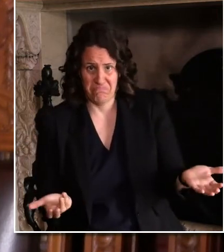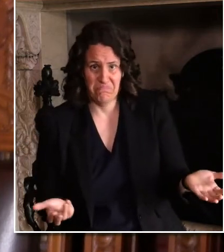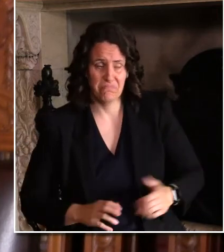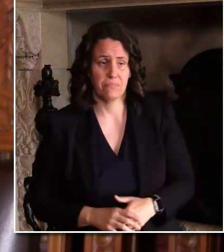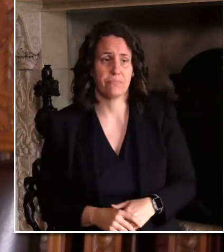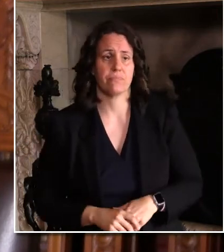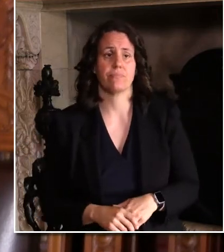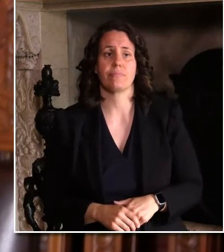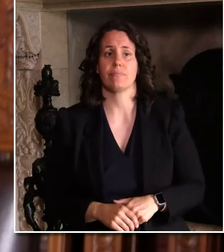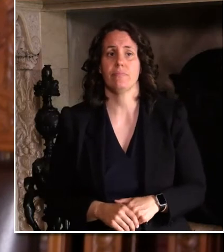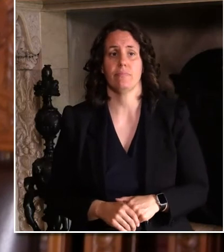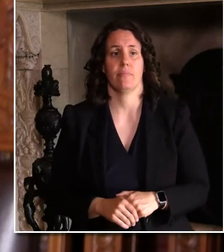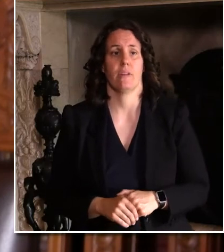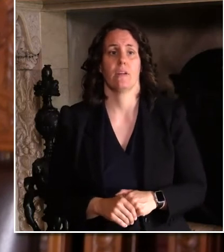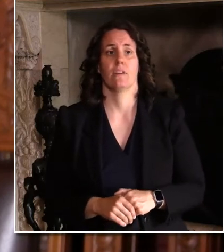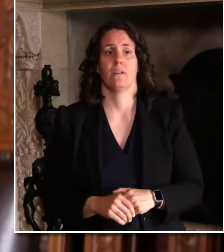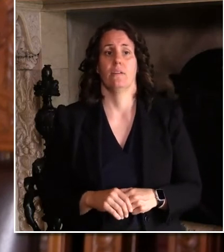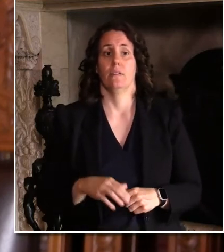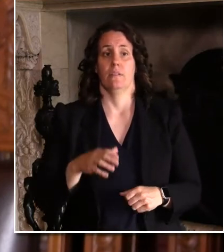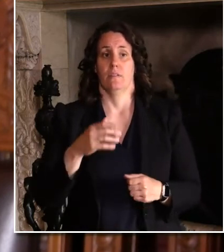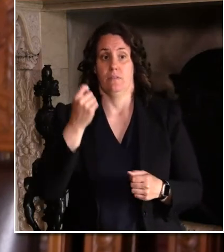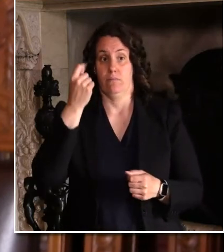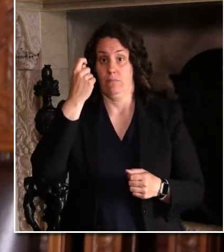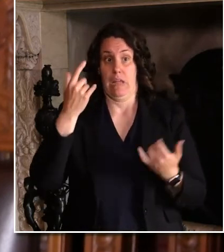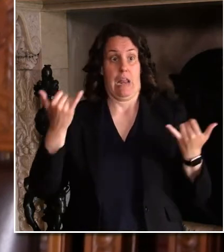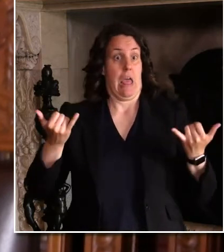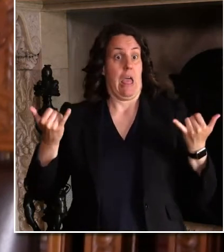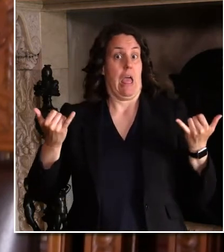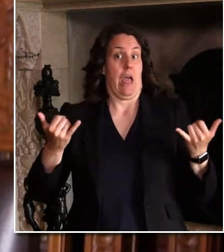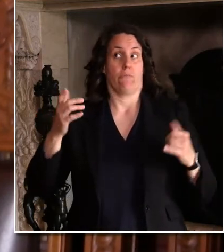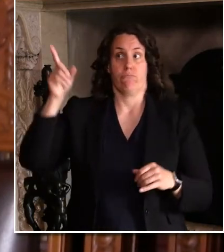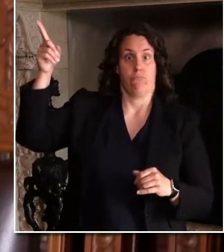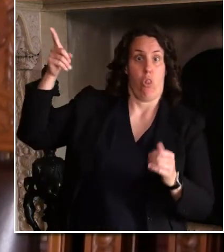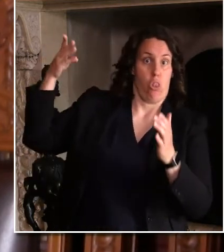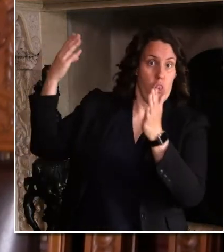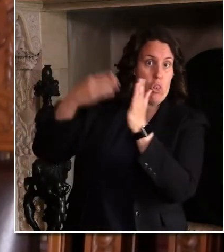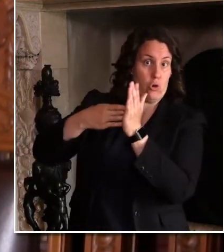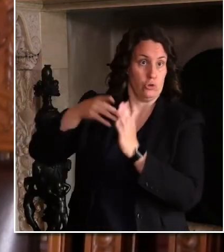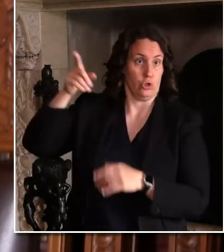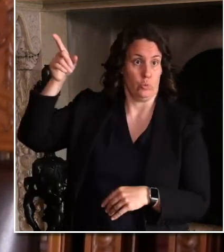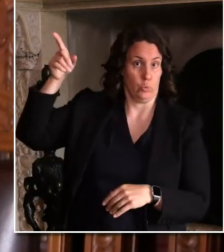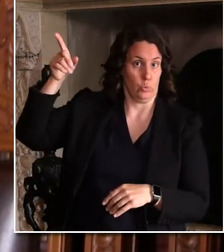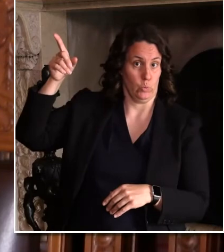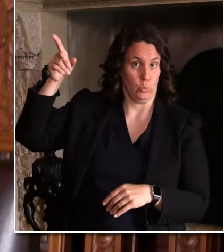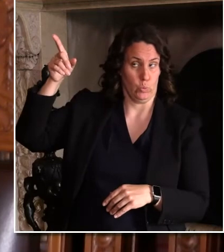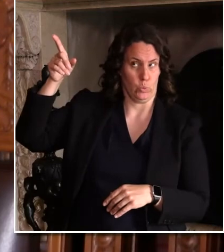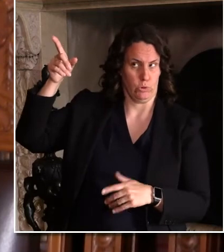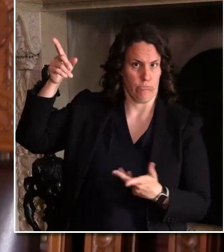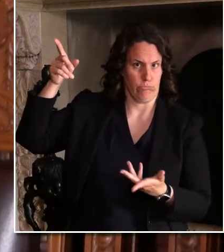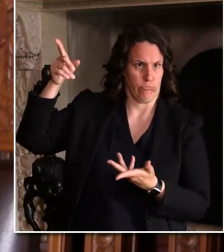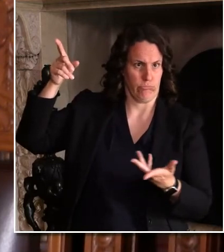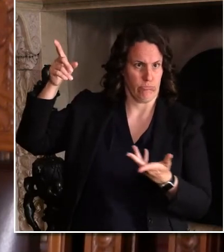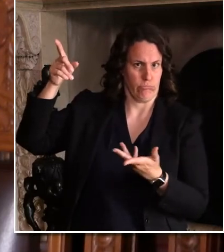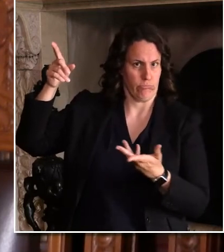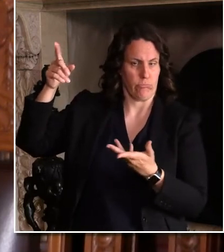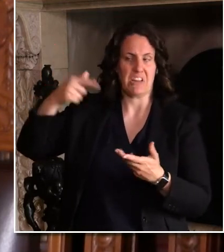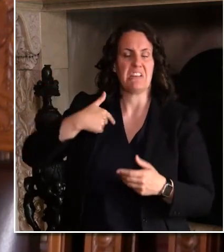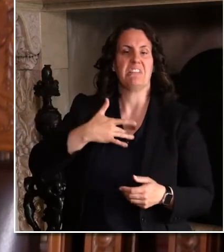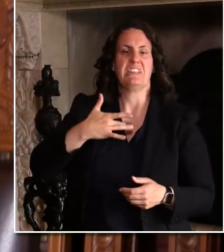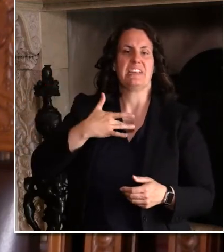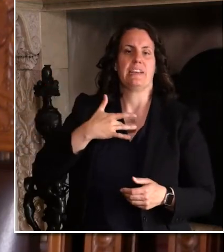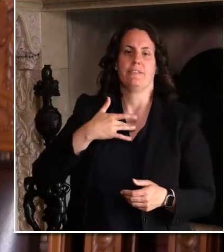unfortunately, they're being put at the front lines of the litigation involving these. But I am optimistic that this lawsuit